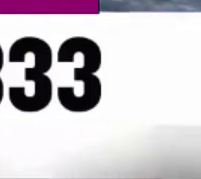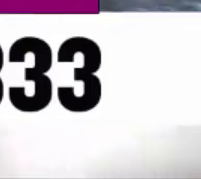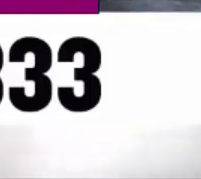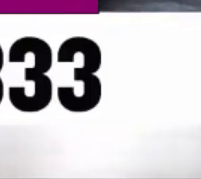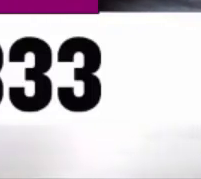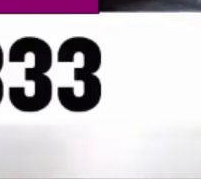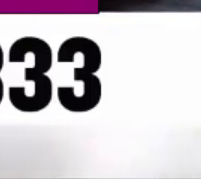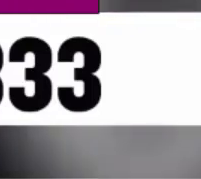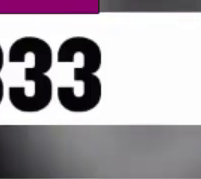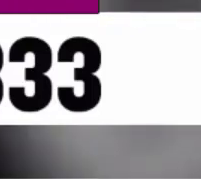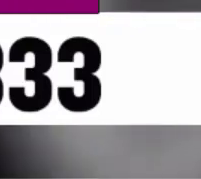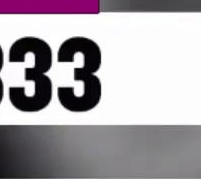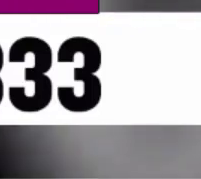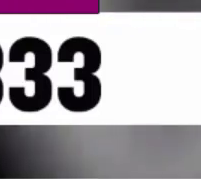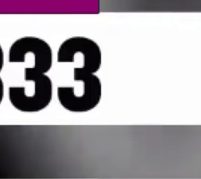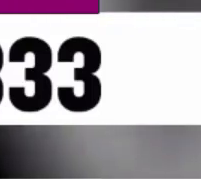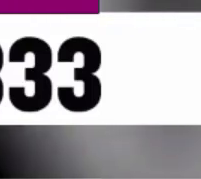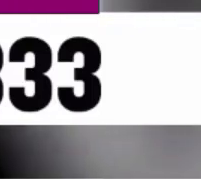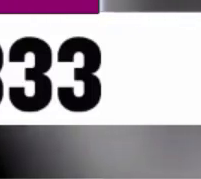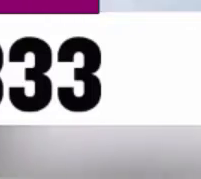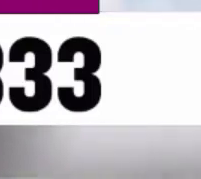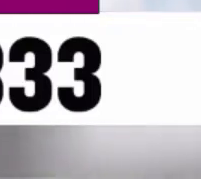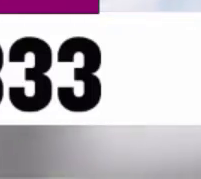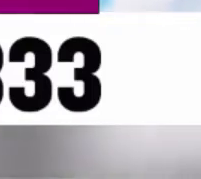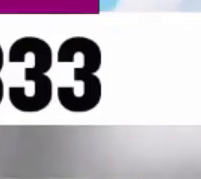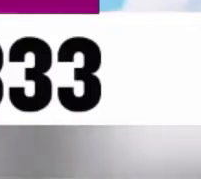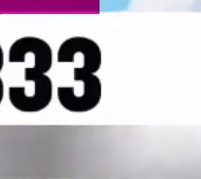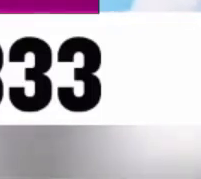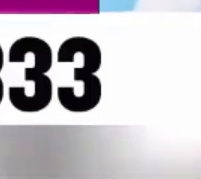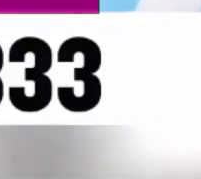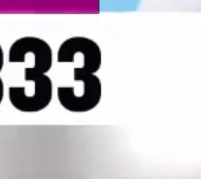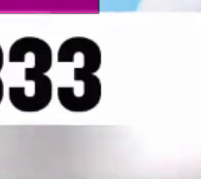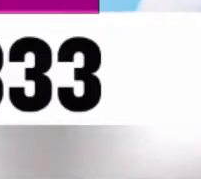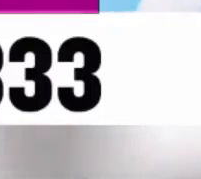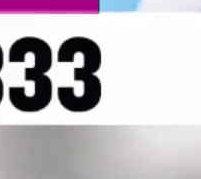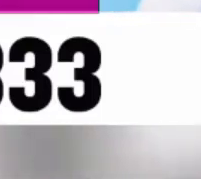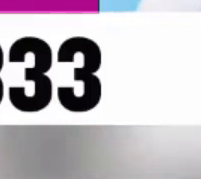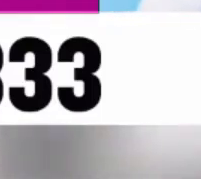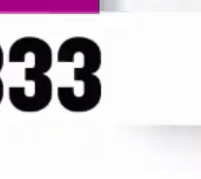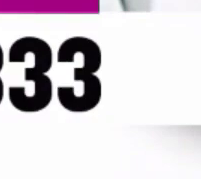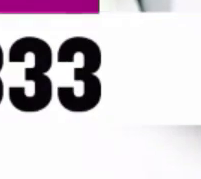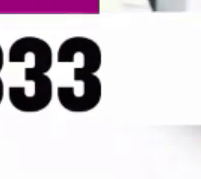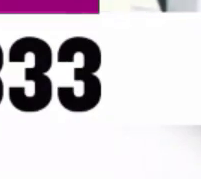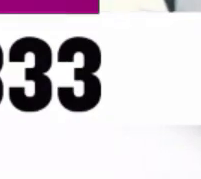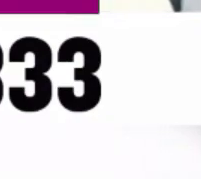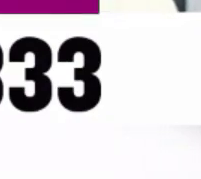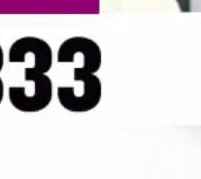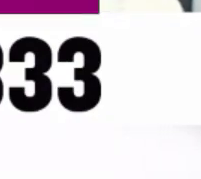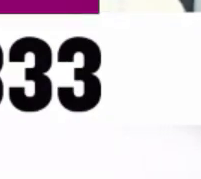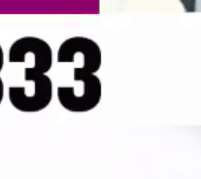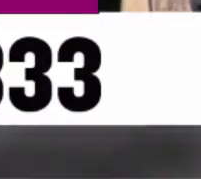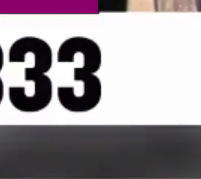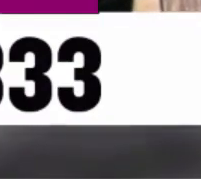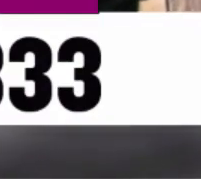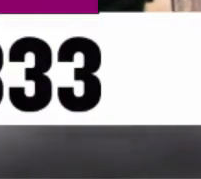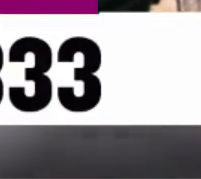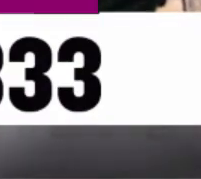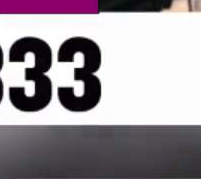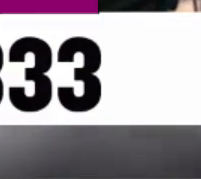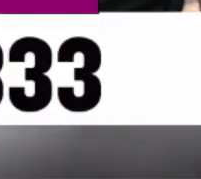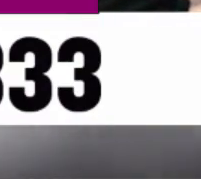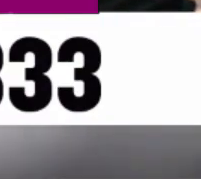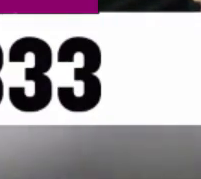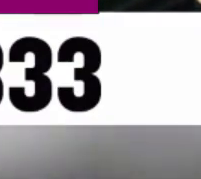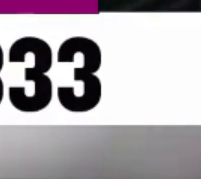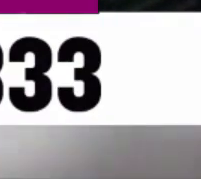mafunzo ya udereva, secretarial course, kozi ya uhazili, level 1, 2 na 3, computer application courses,